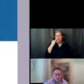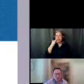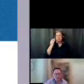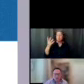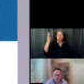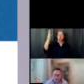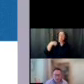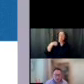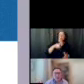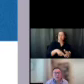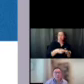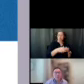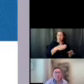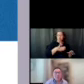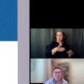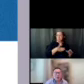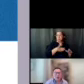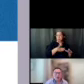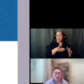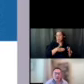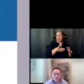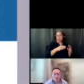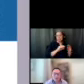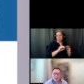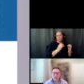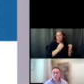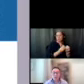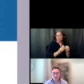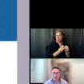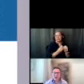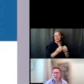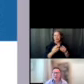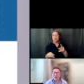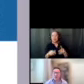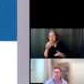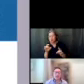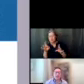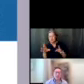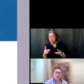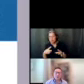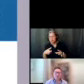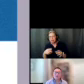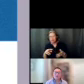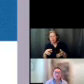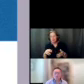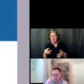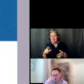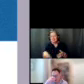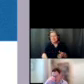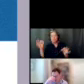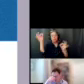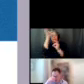part of it was, it's not that people are terrible people and they don't want to advocate. It's just that they don't know too.